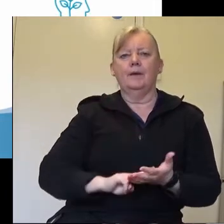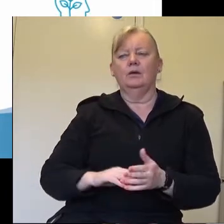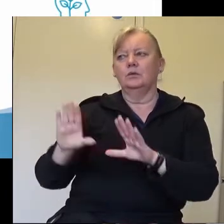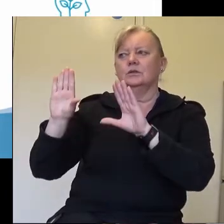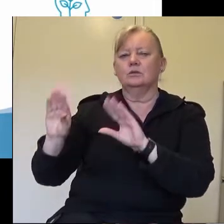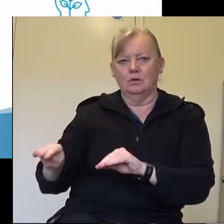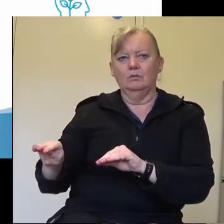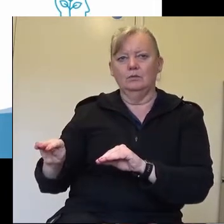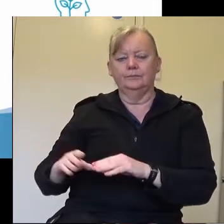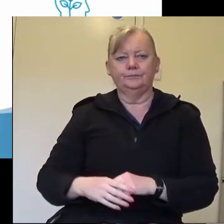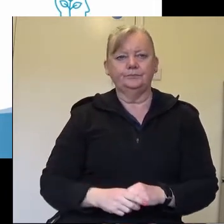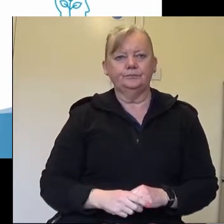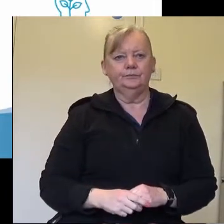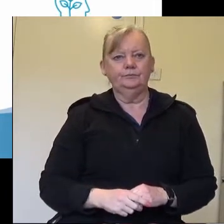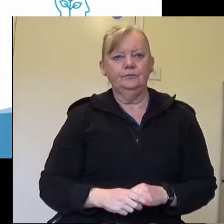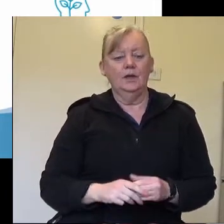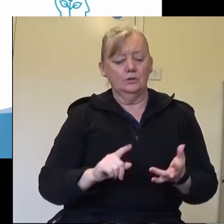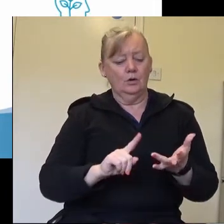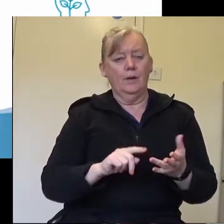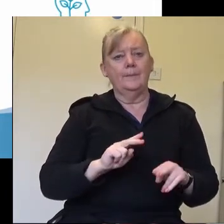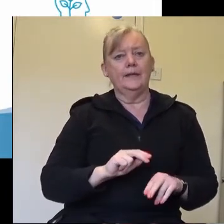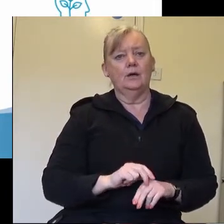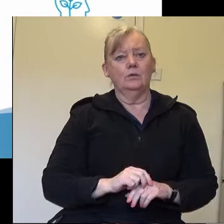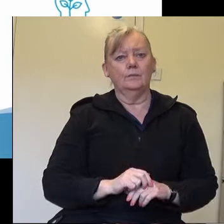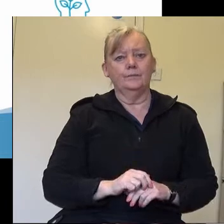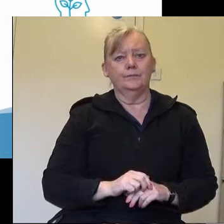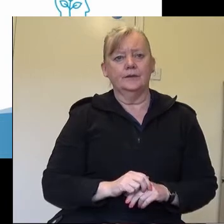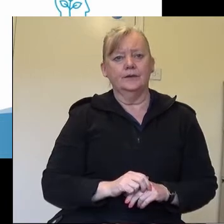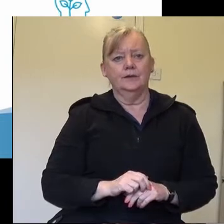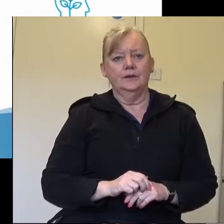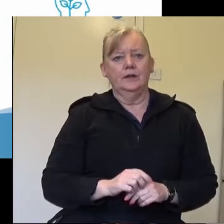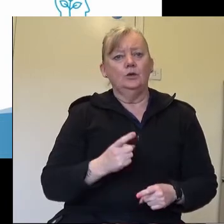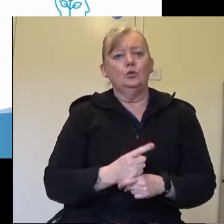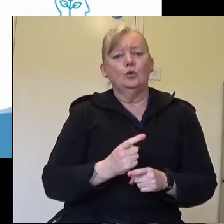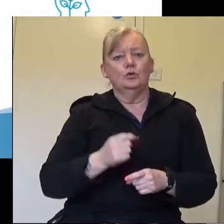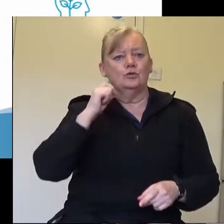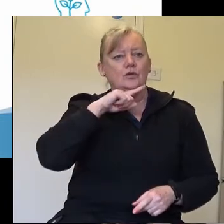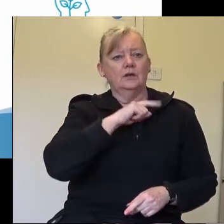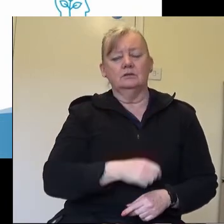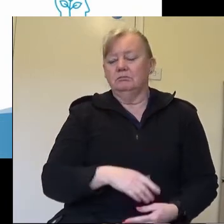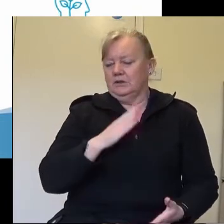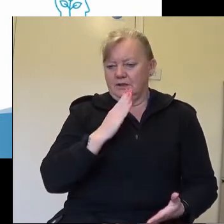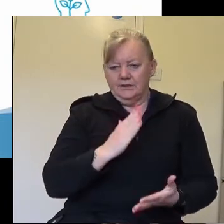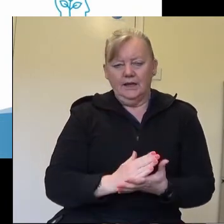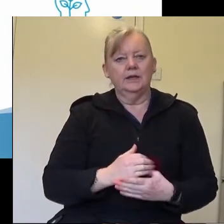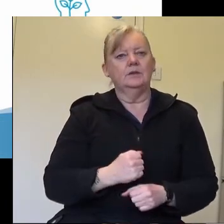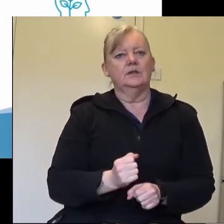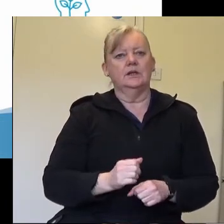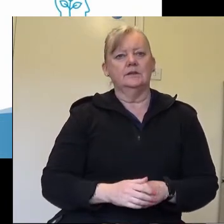hope that people will stop blackmailing them. So Omigo is talk to strangers. That's